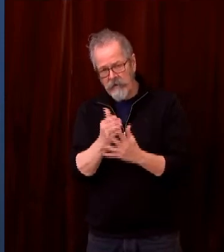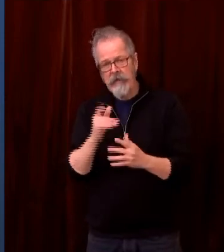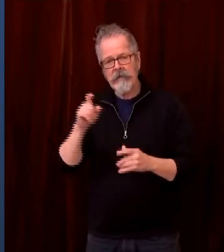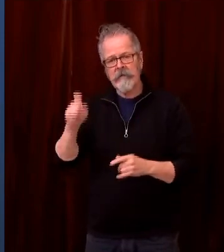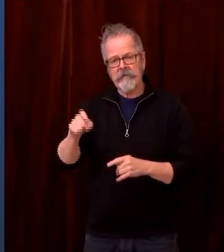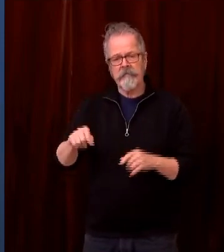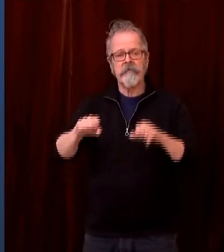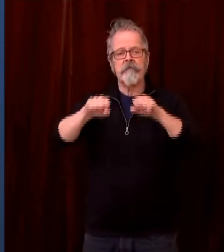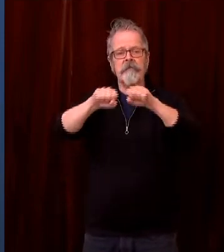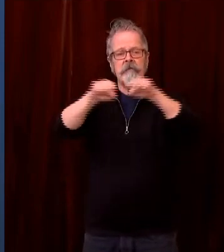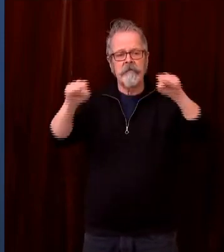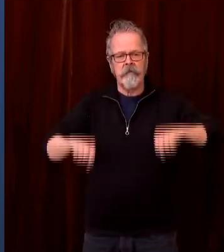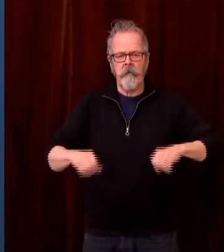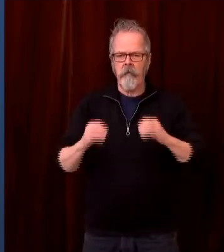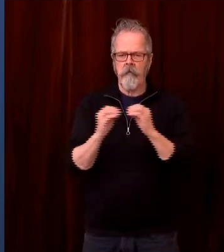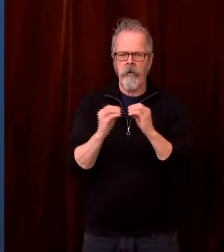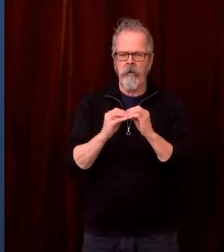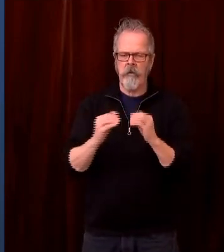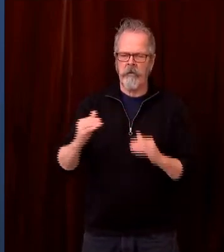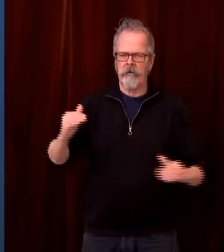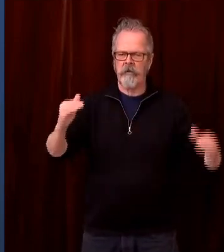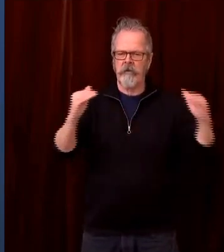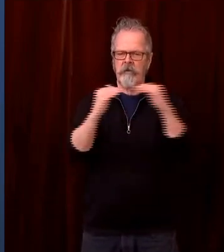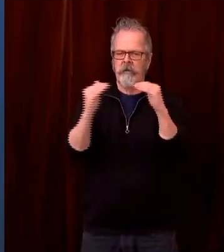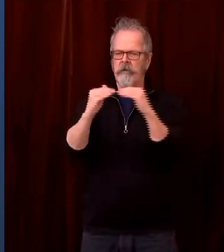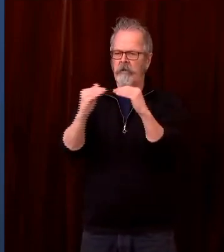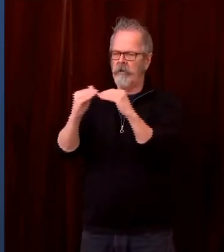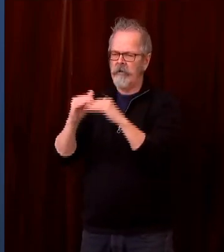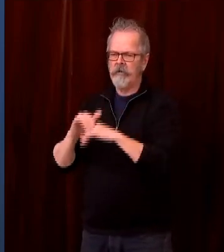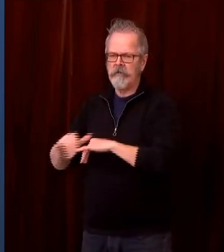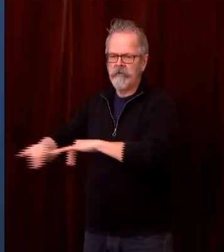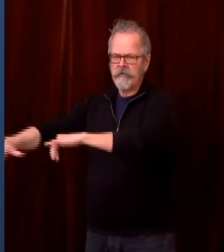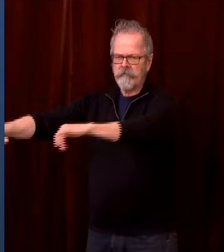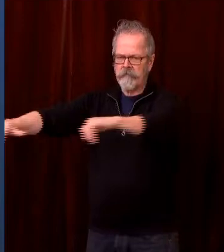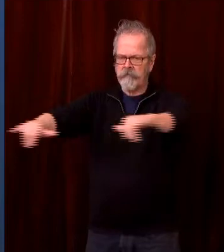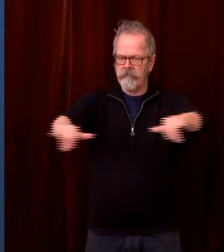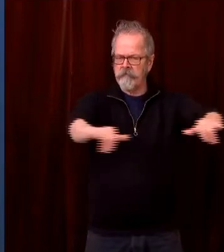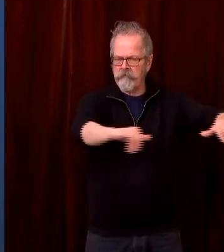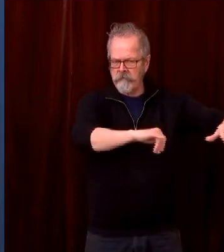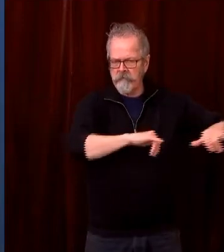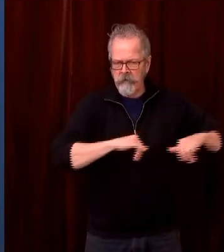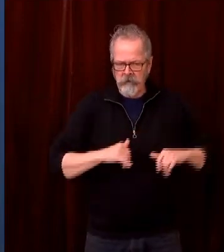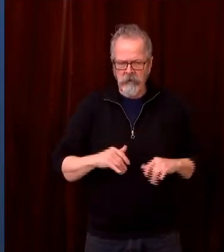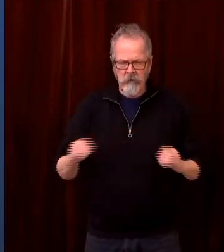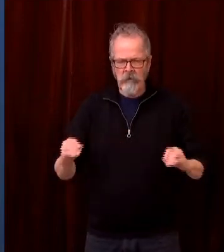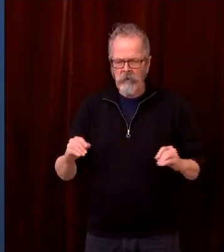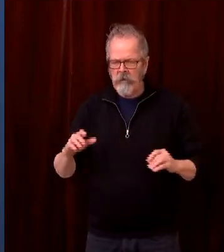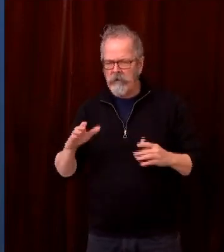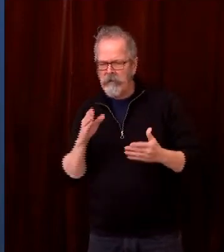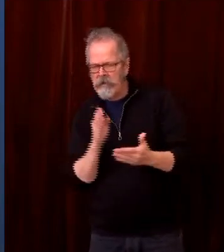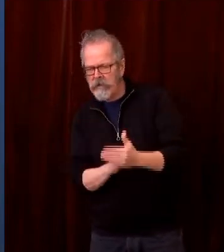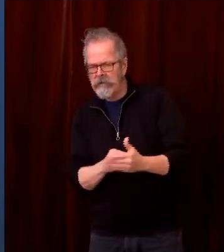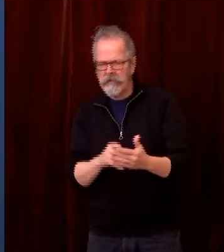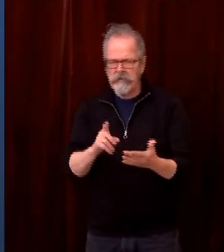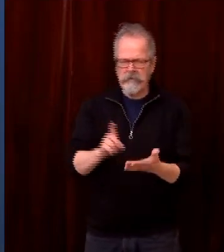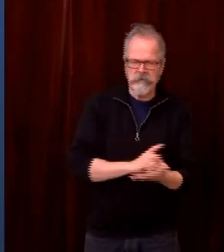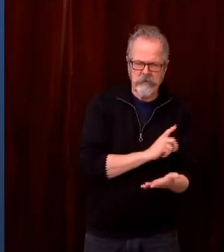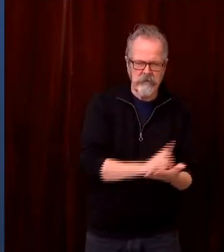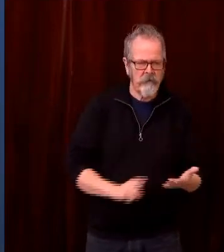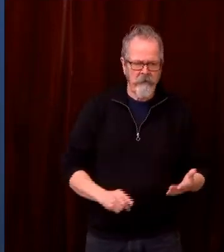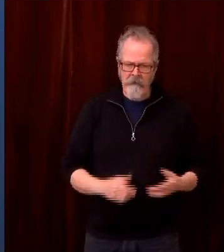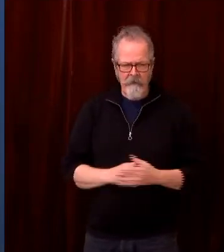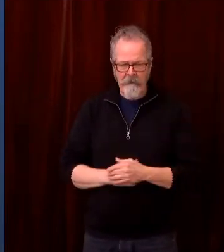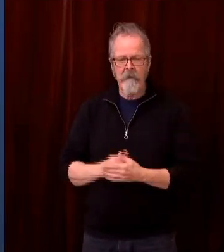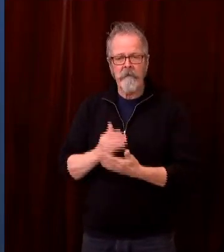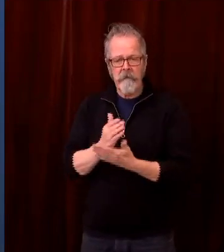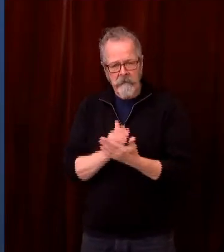legislators to do some of the reforms in our criminal justice system so it actually is effective in reducing crime